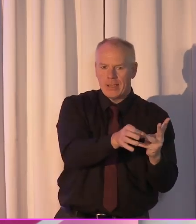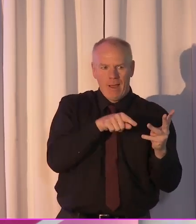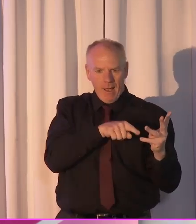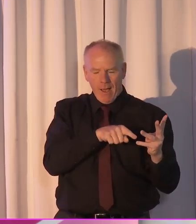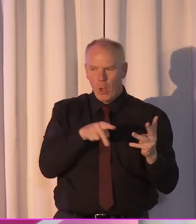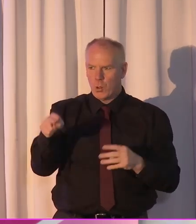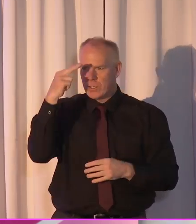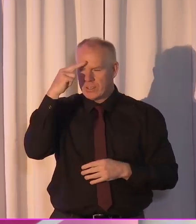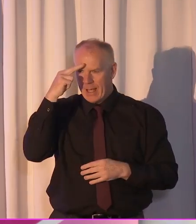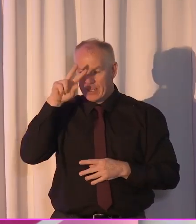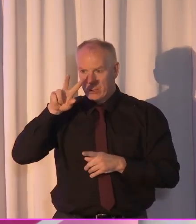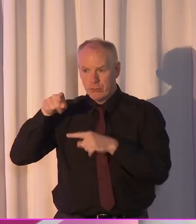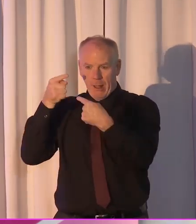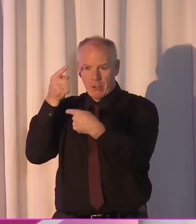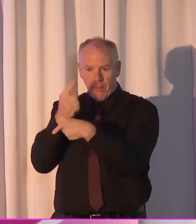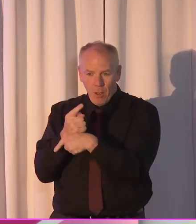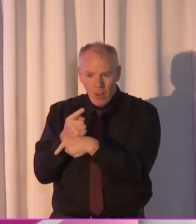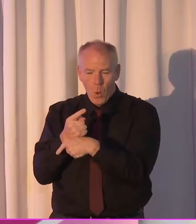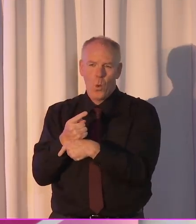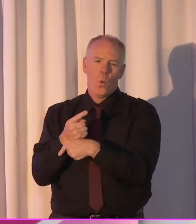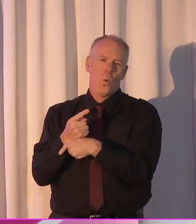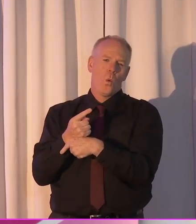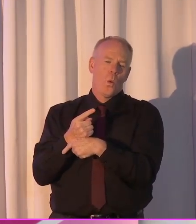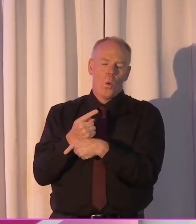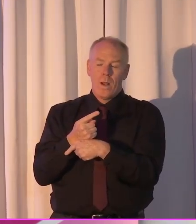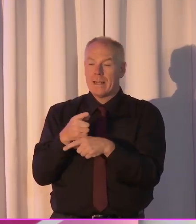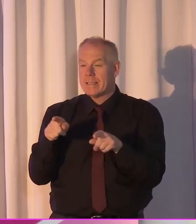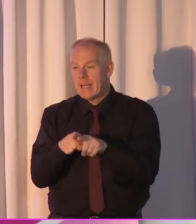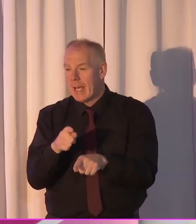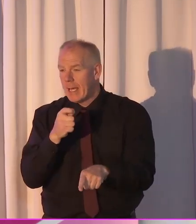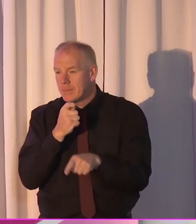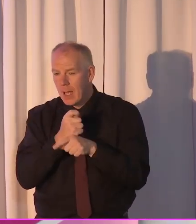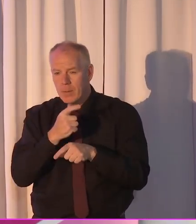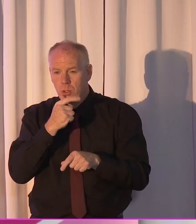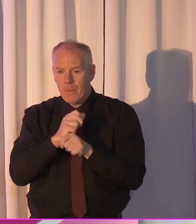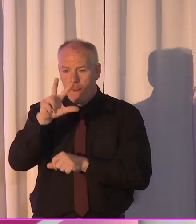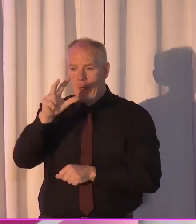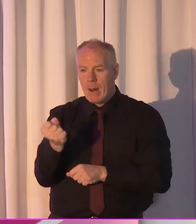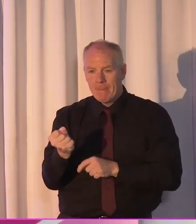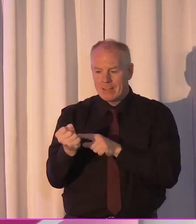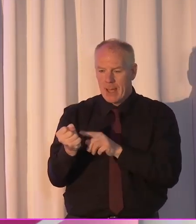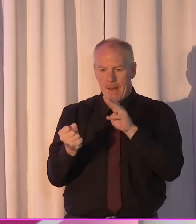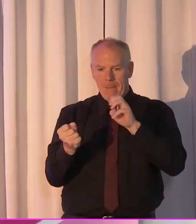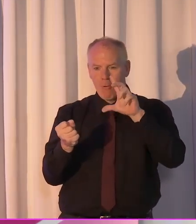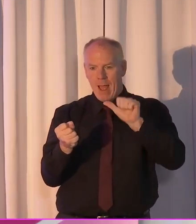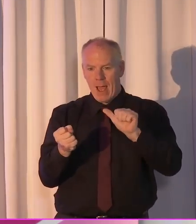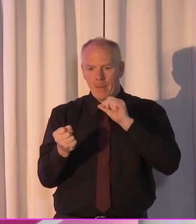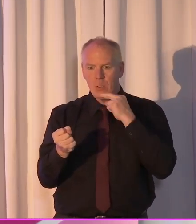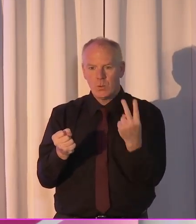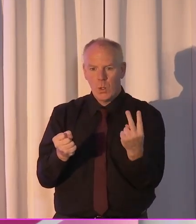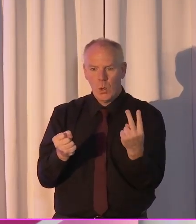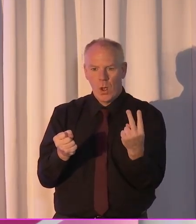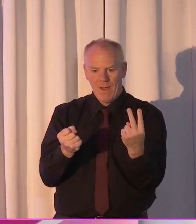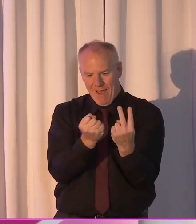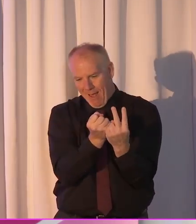you understand the challenges, and at the same time, when we talk about Paralympics, it's para too, but with an